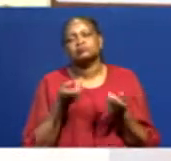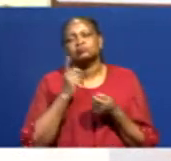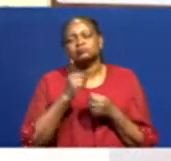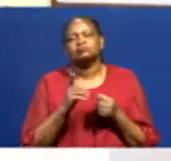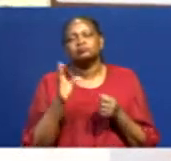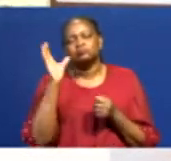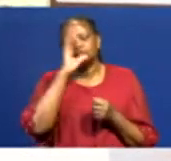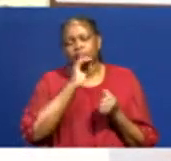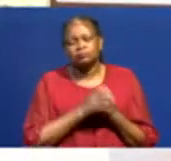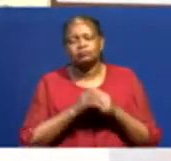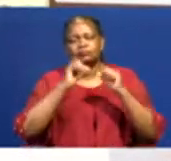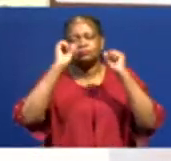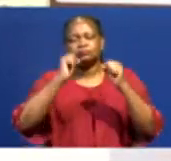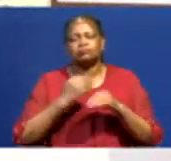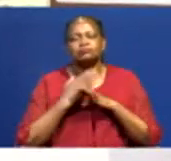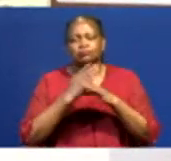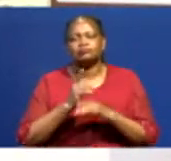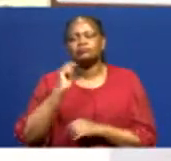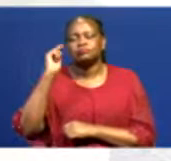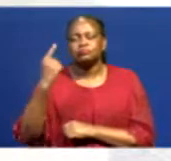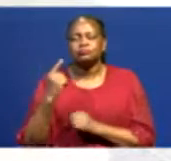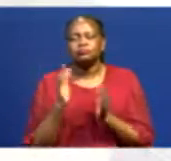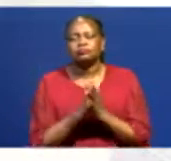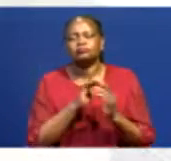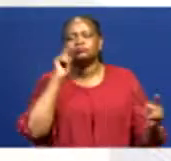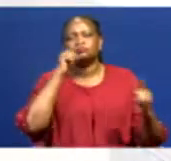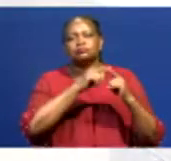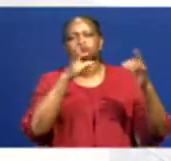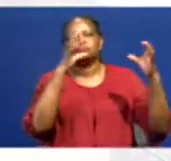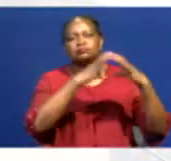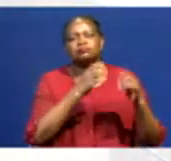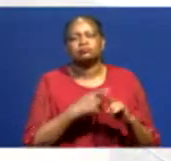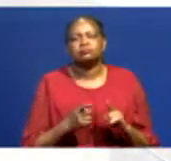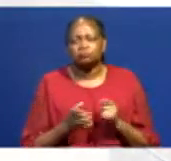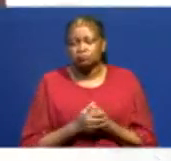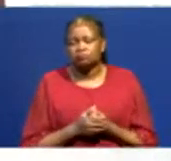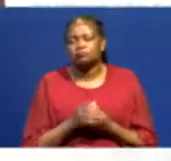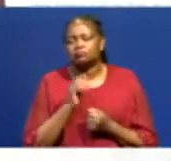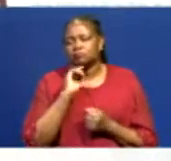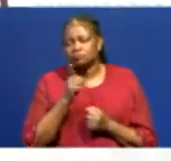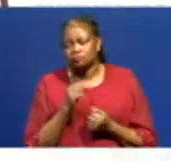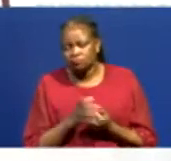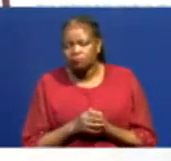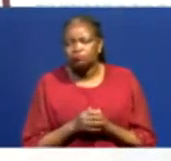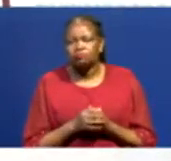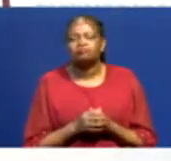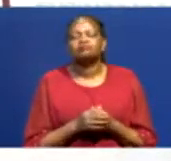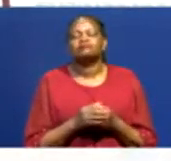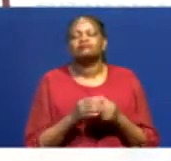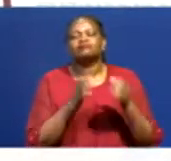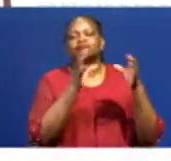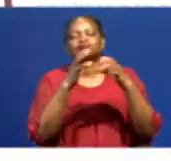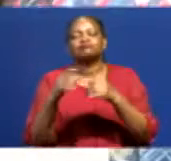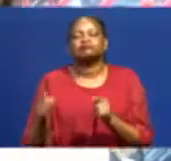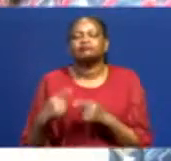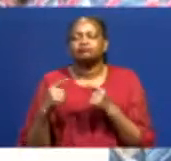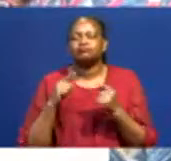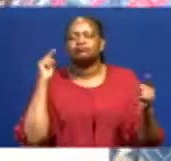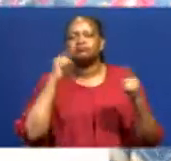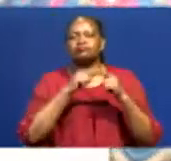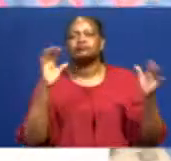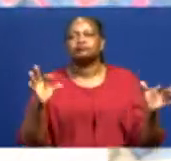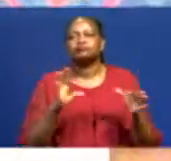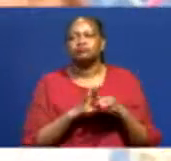lack of consensus between the Kenya Kwanza and Azimio sides, but are now threatened by sibling rivalry within the Azimio coalition.